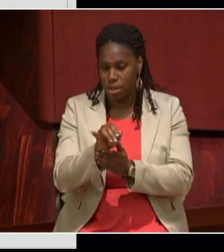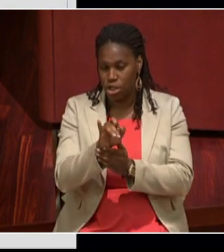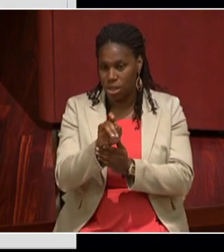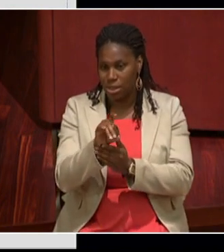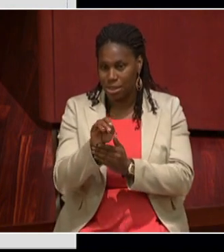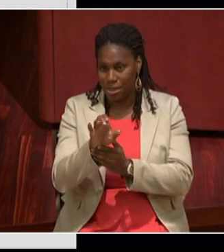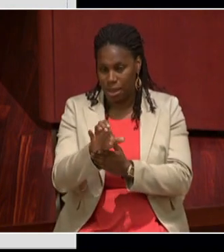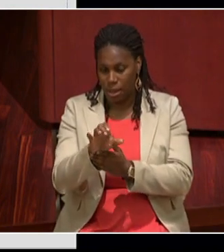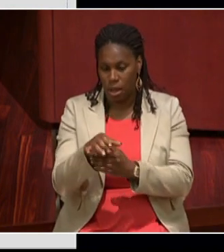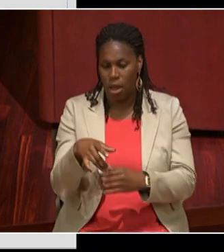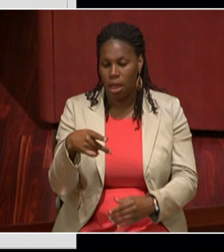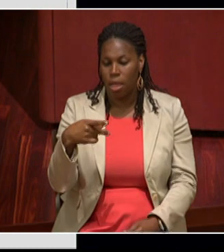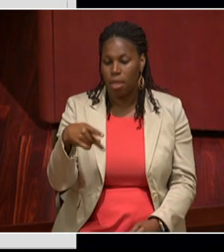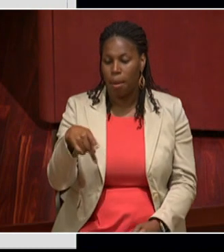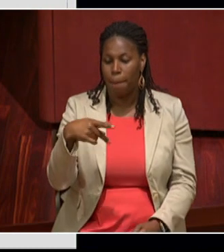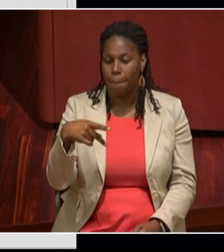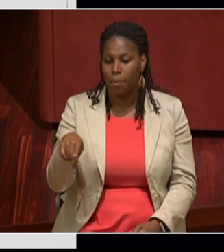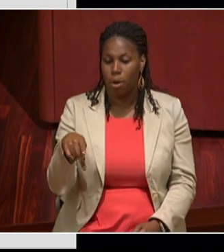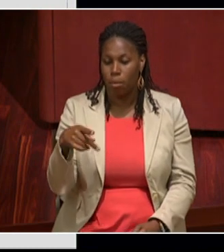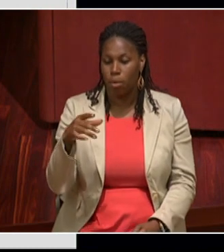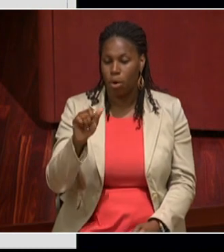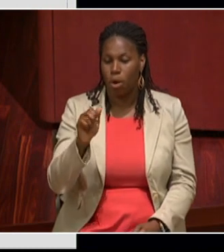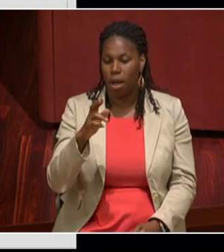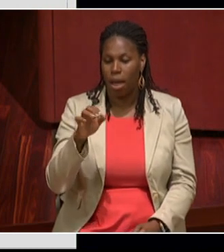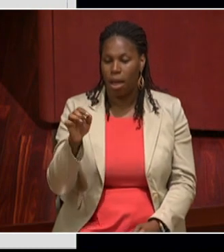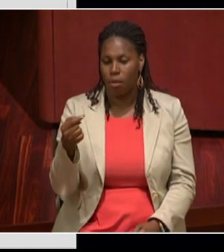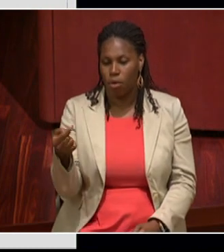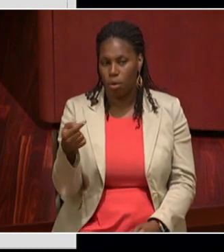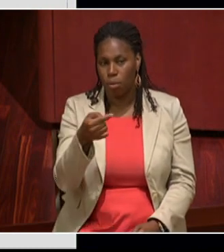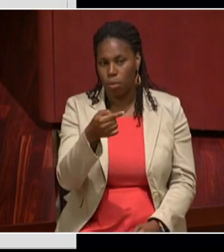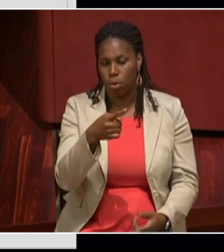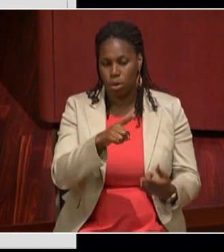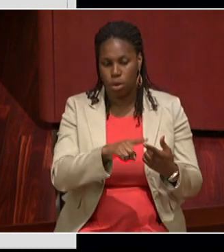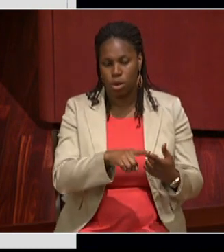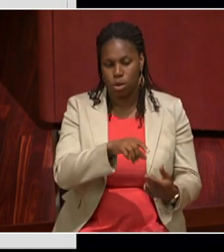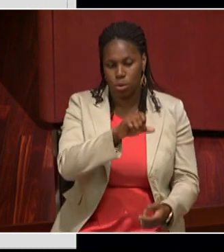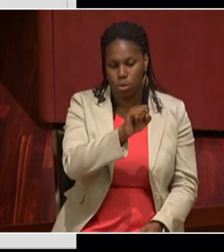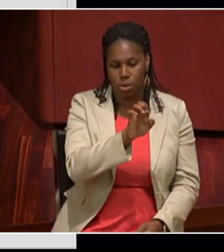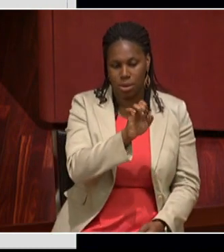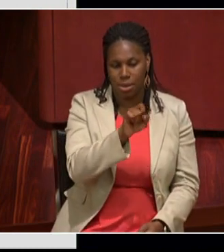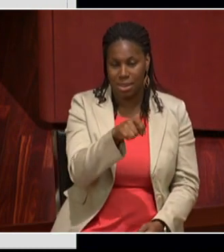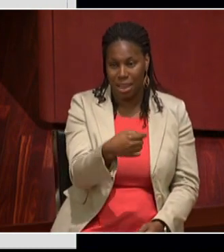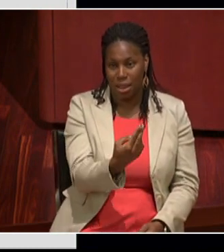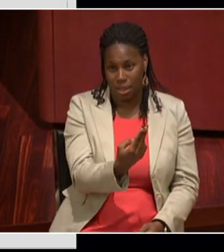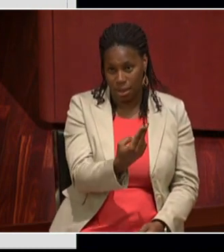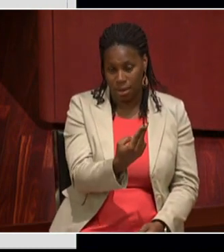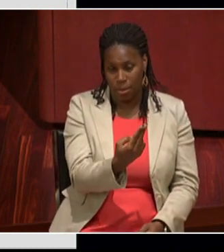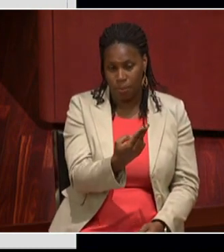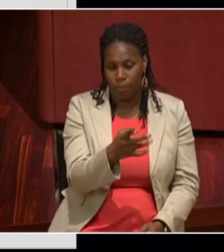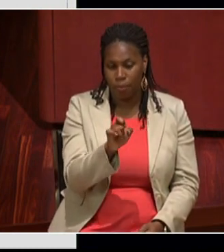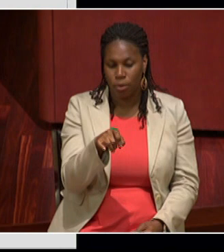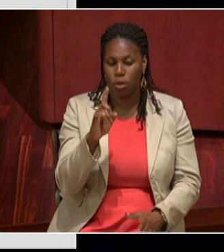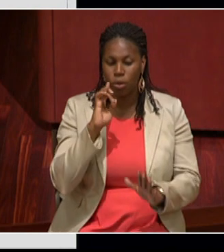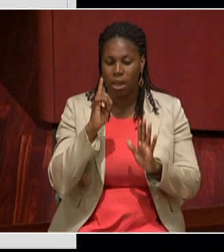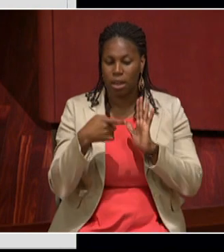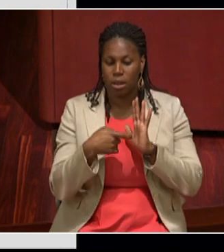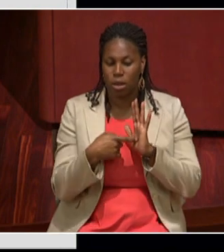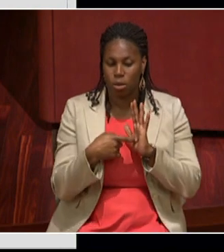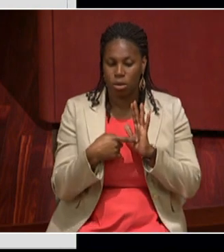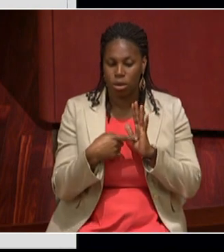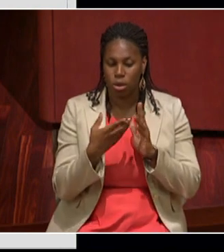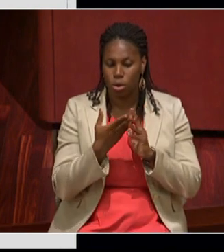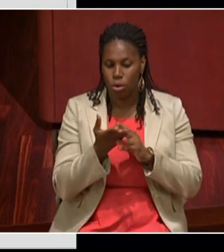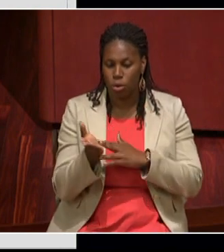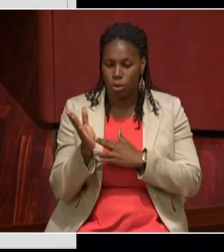The purple arrow is pointing at Seth Van Slars, and you can notice throughout